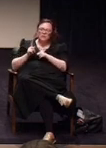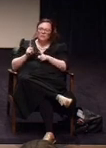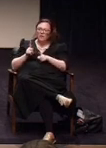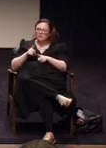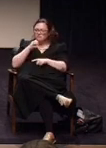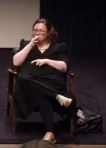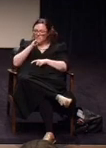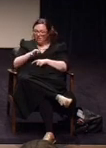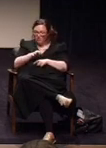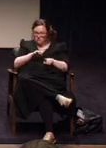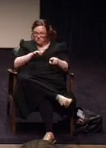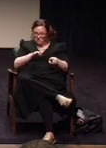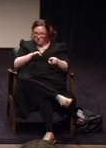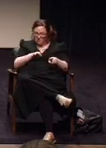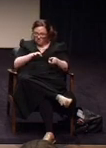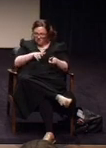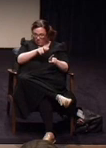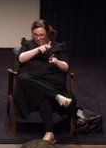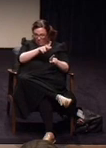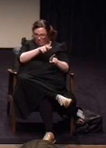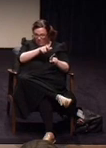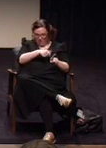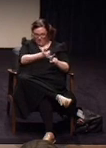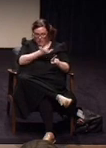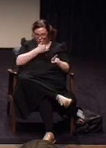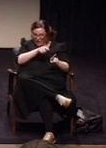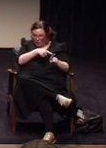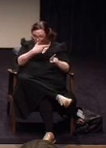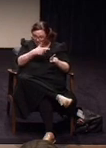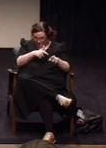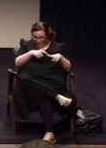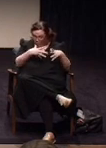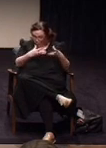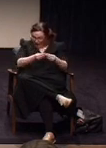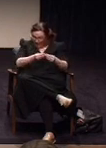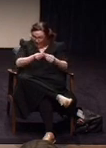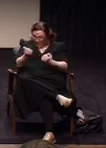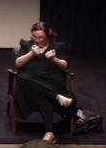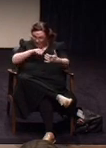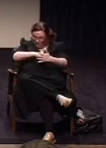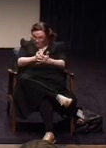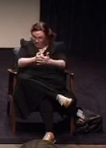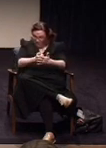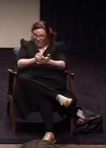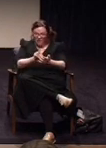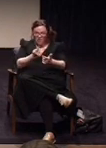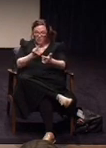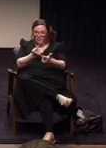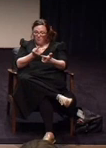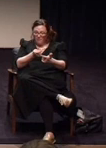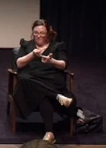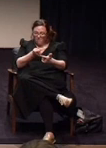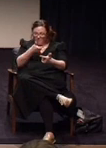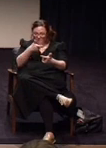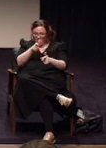the caller still on scene? How many people are involved? Is there people, are the people still inside the crashed vehicles, and so on.